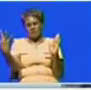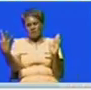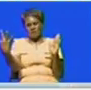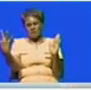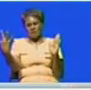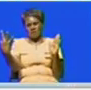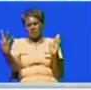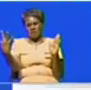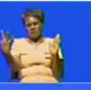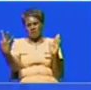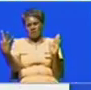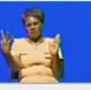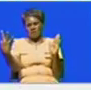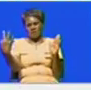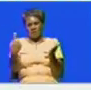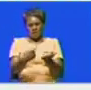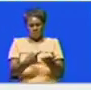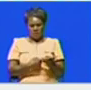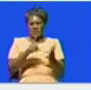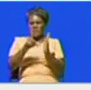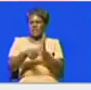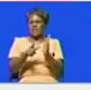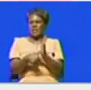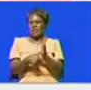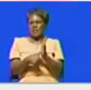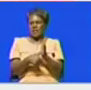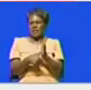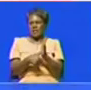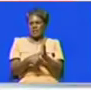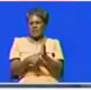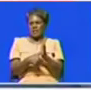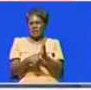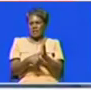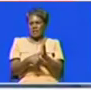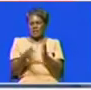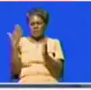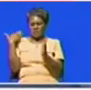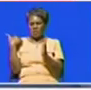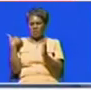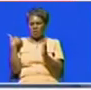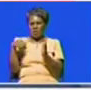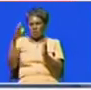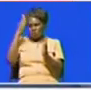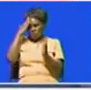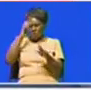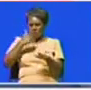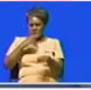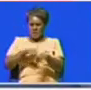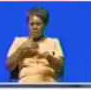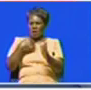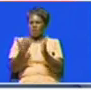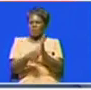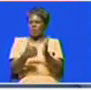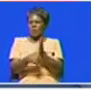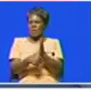so we can come back to that debate in terms of who could that it be. Would be. No, yes, I'll come back to that. Okay. We've been there before. Mm-hmm. You know, when we had a crisis, we had